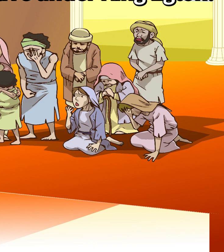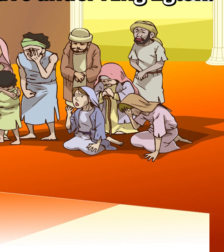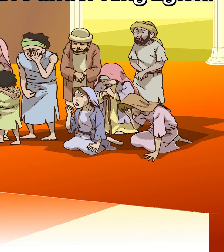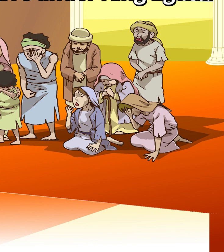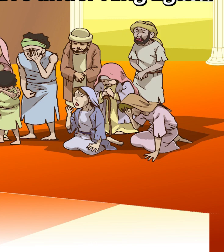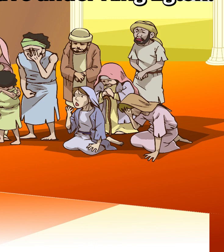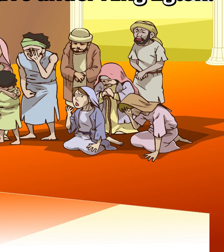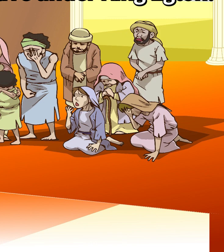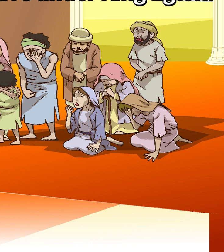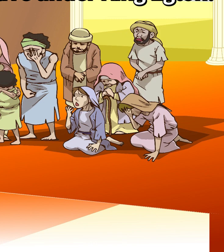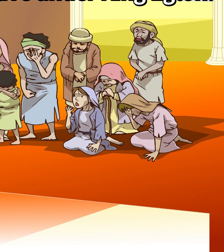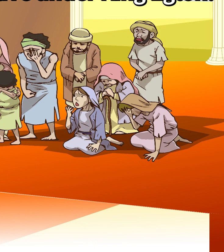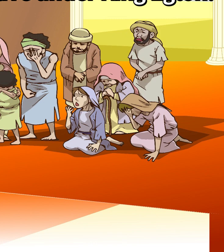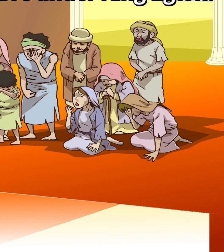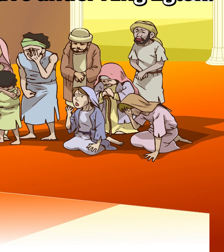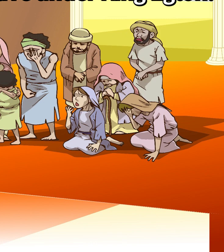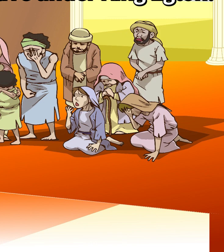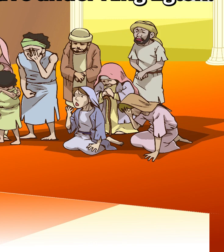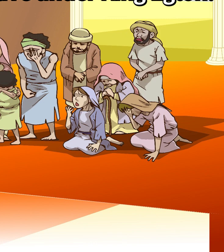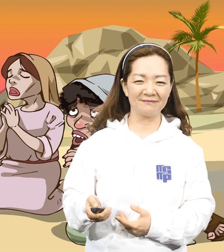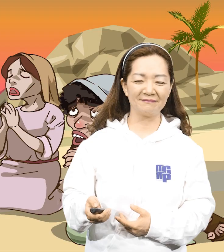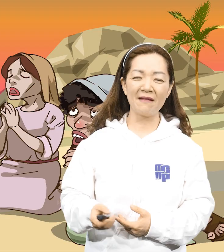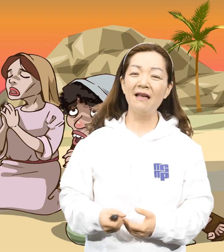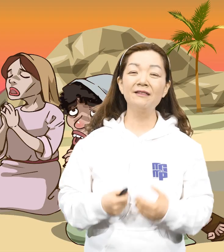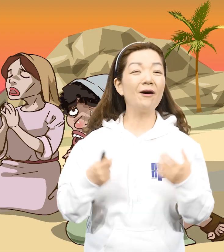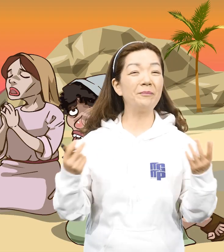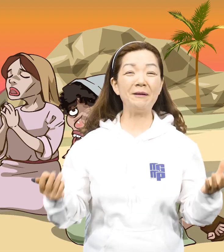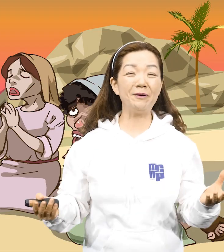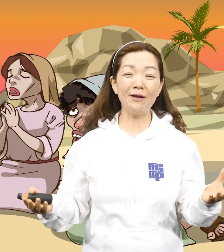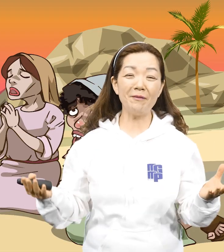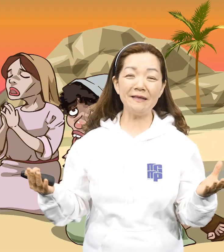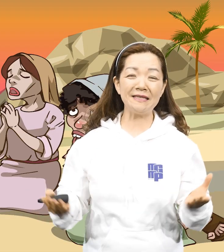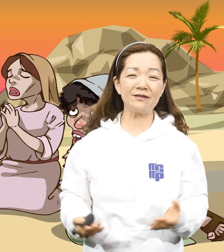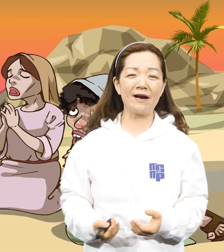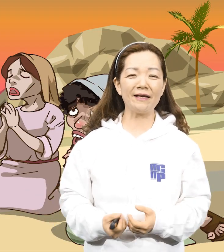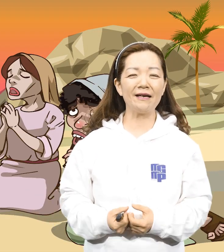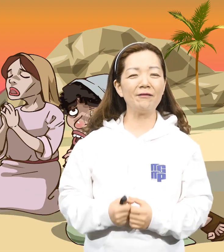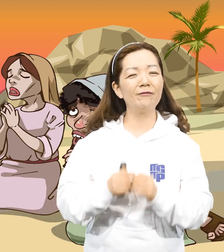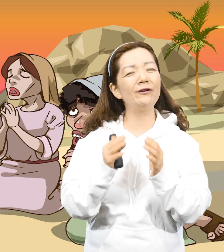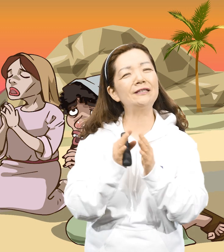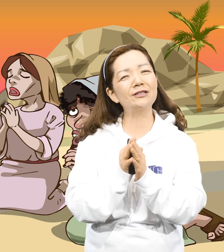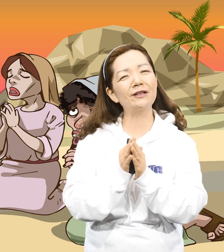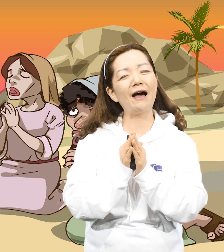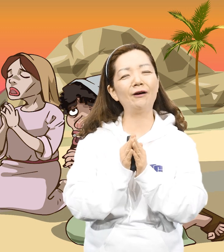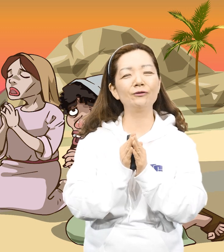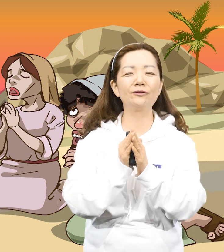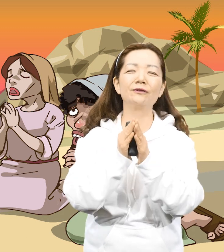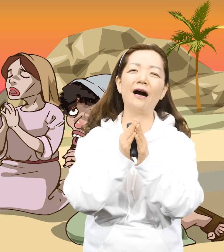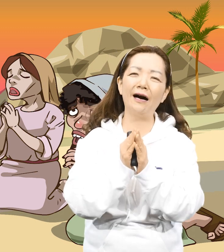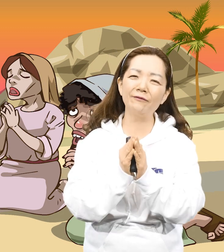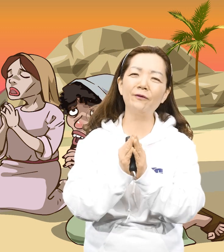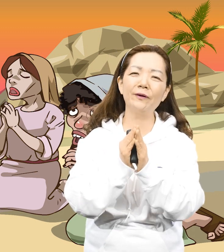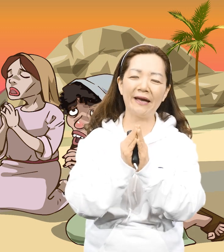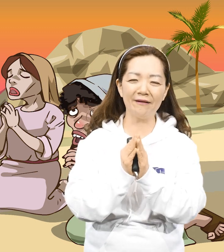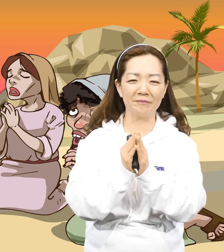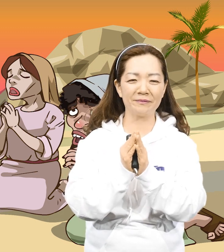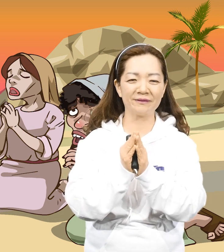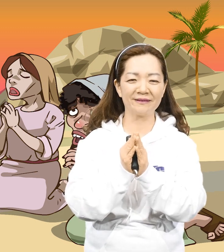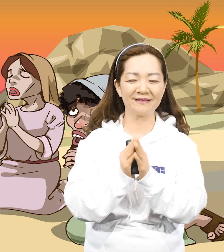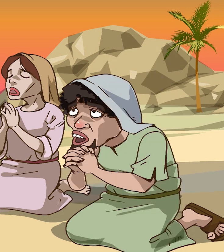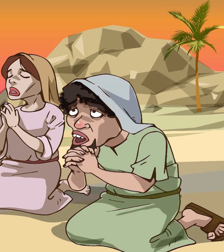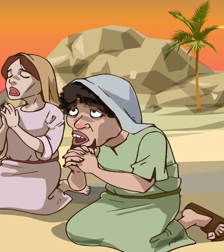I cannot live under King Eglon. The people of Israel reached out to God for